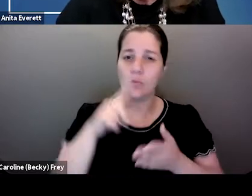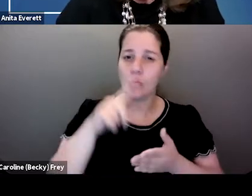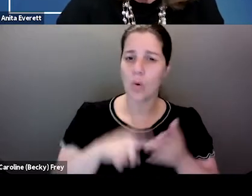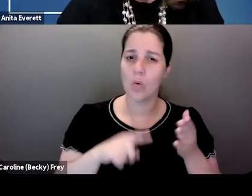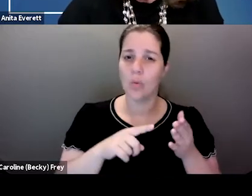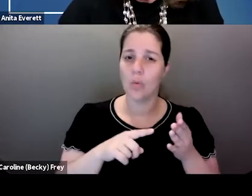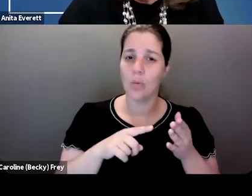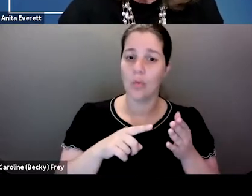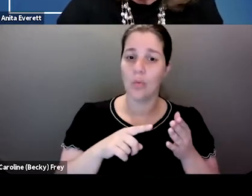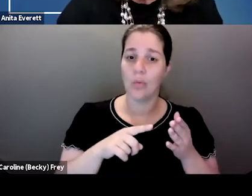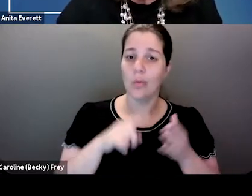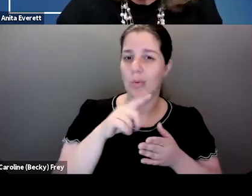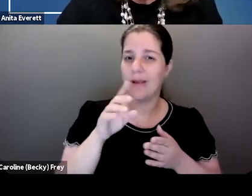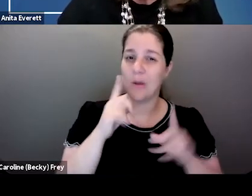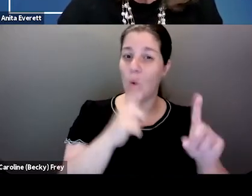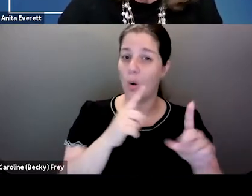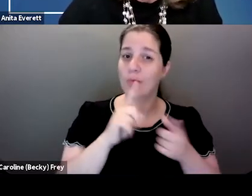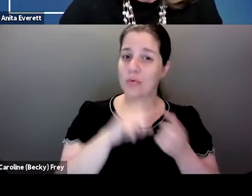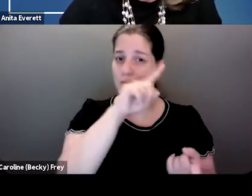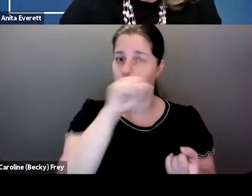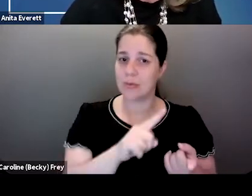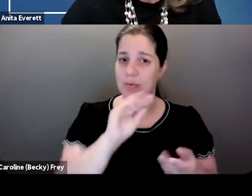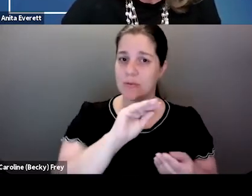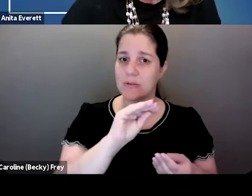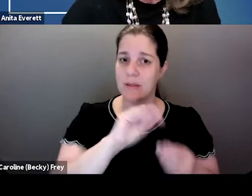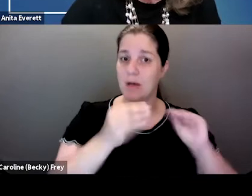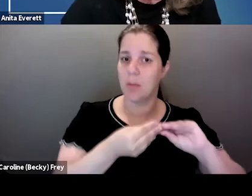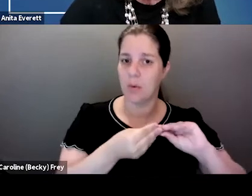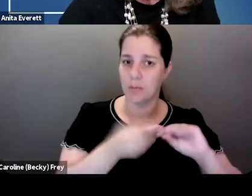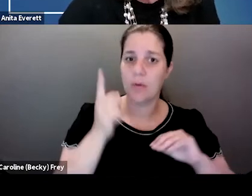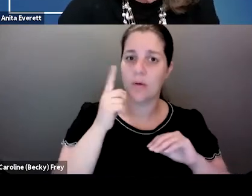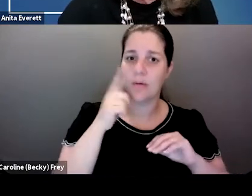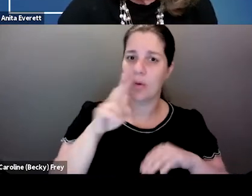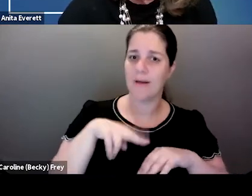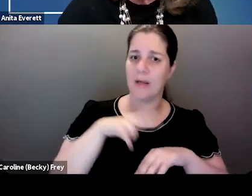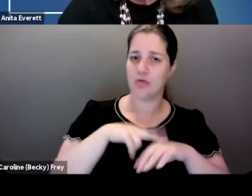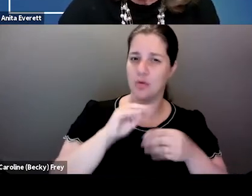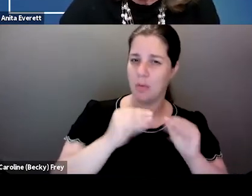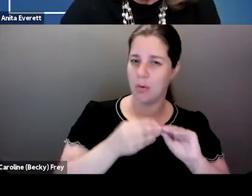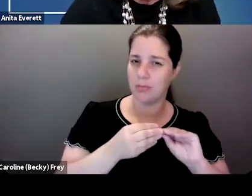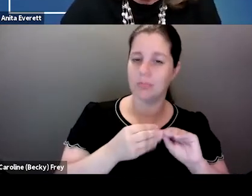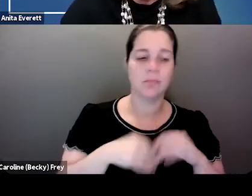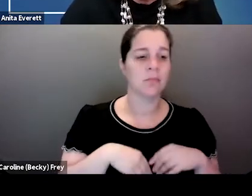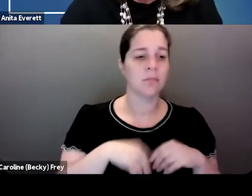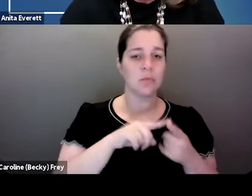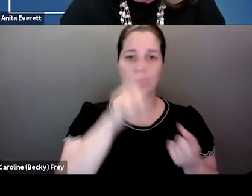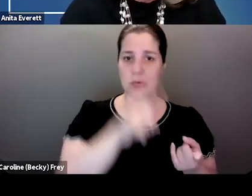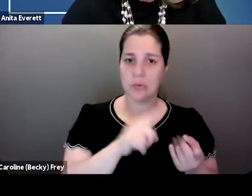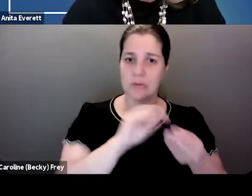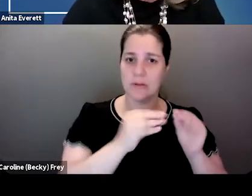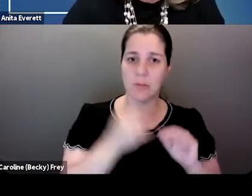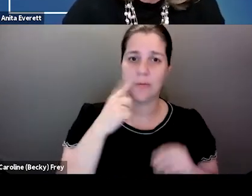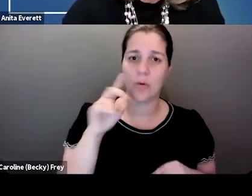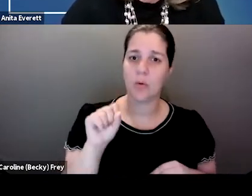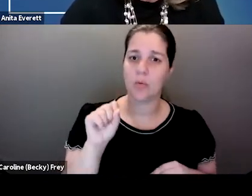to lower the chronically rising suicide rate that we have nationally? These are our four main sort of buckets that we are interested in